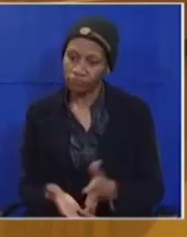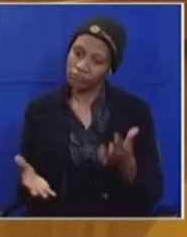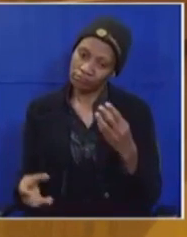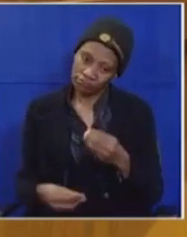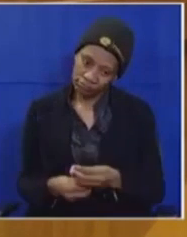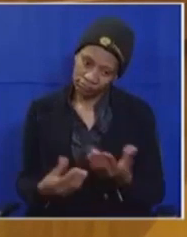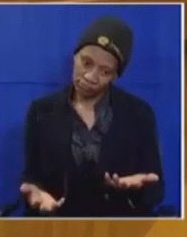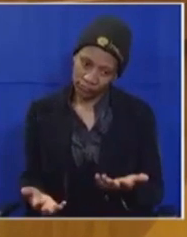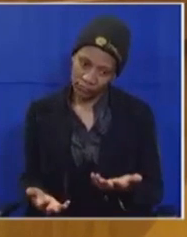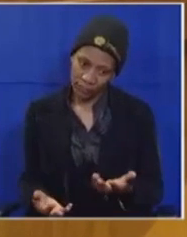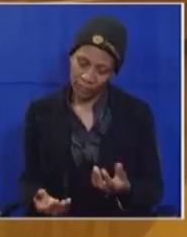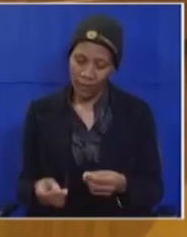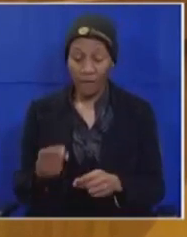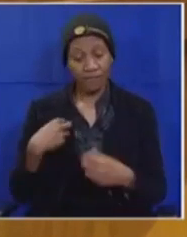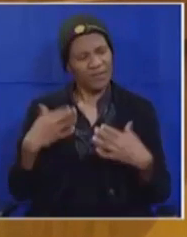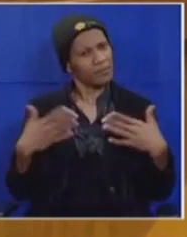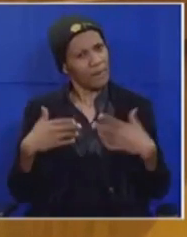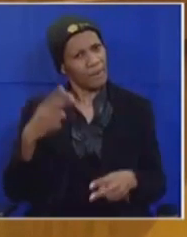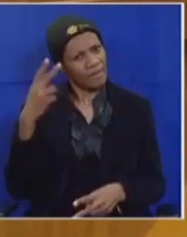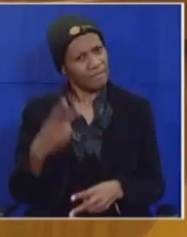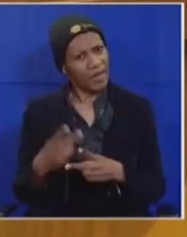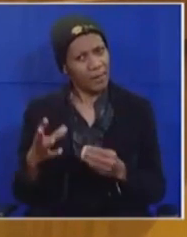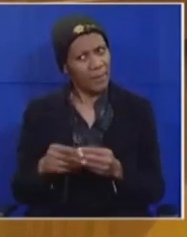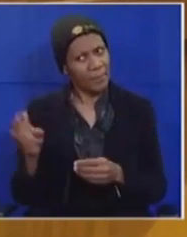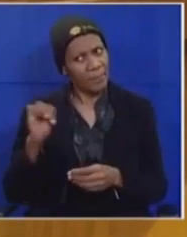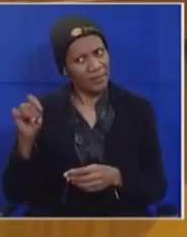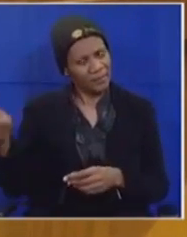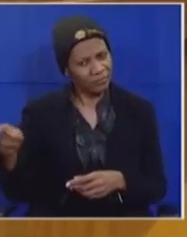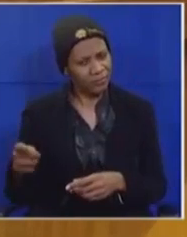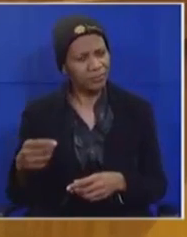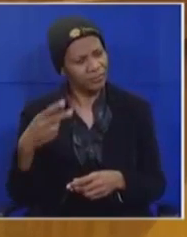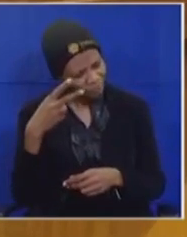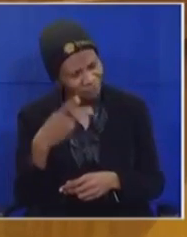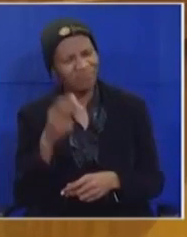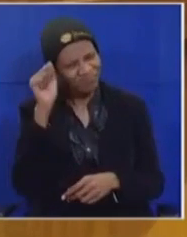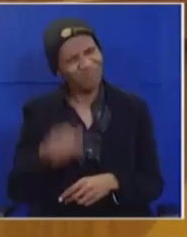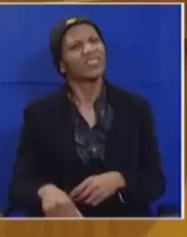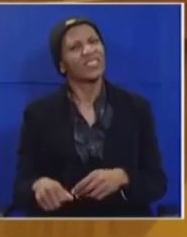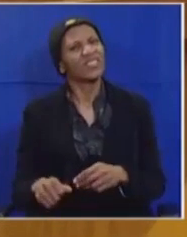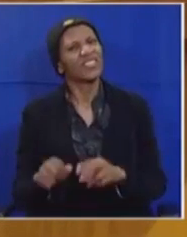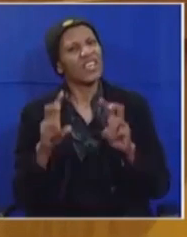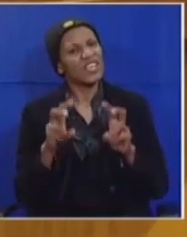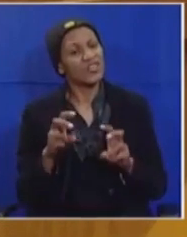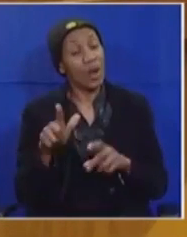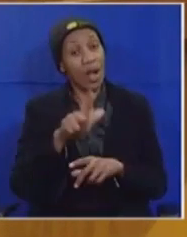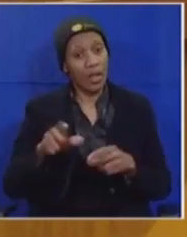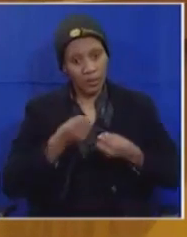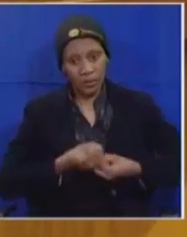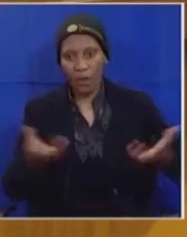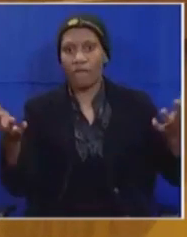the end, Honorable Maimani is recognizing that the issue of giving land to our